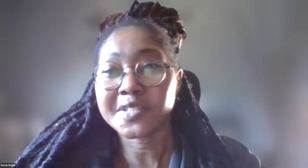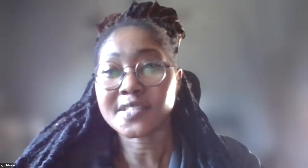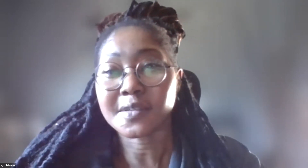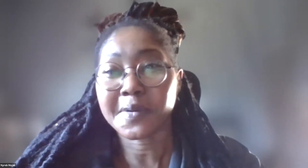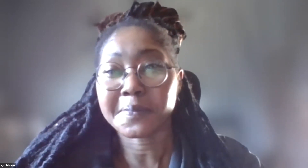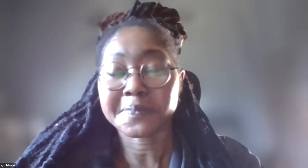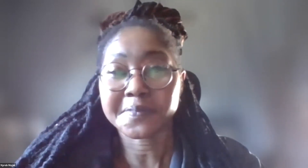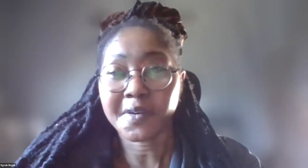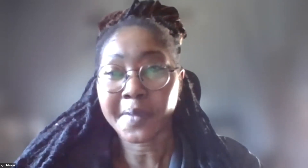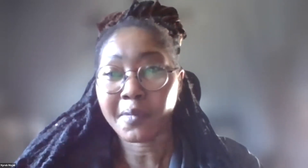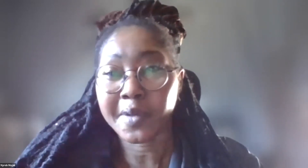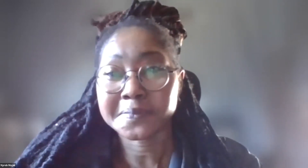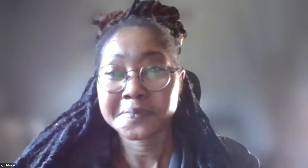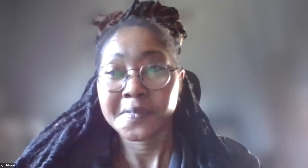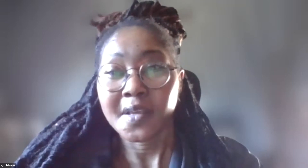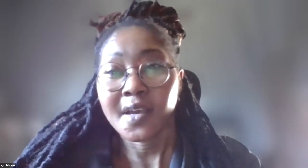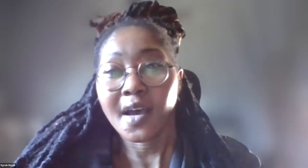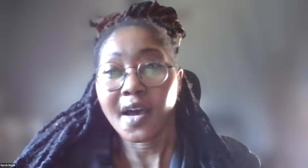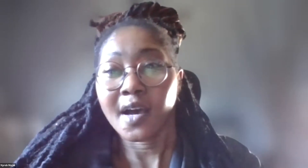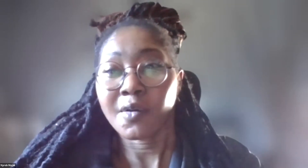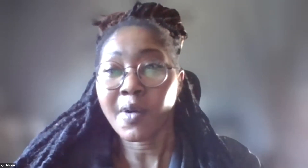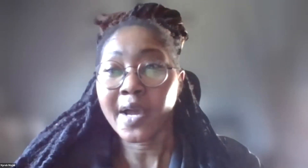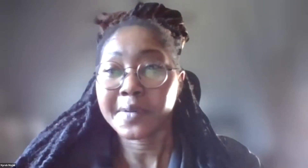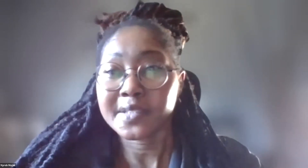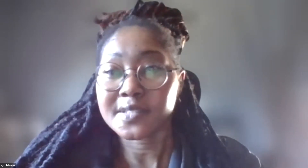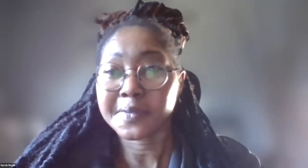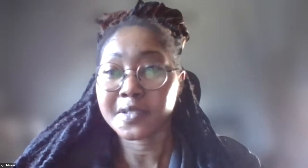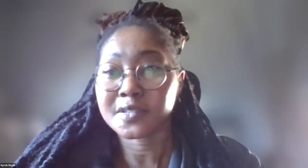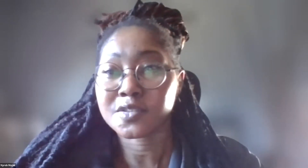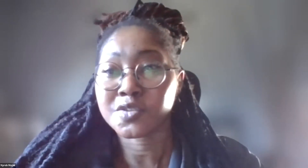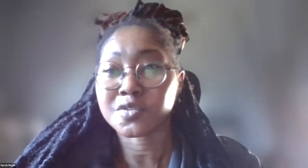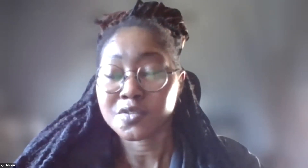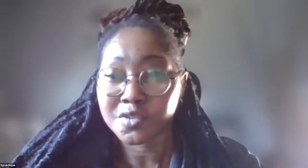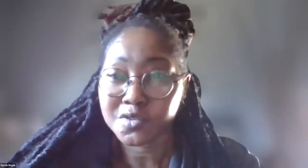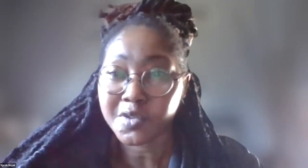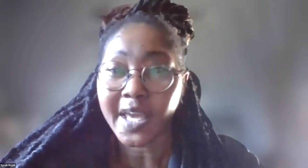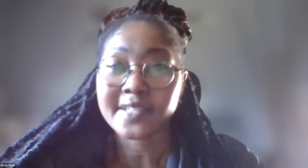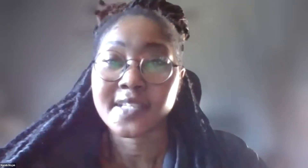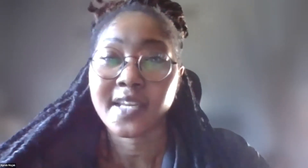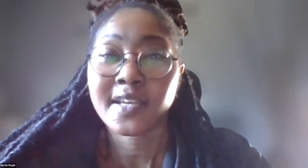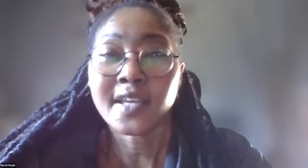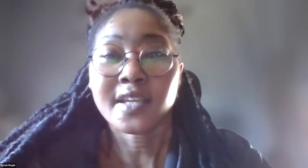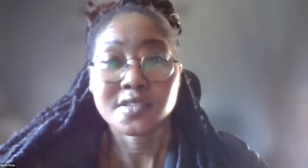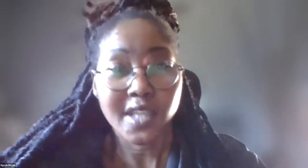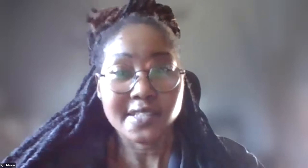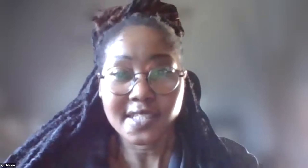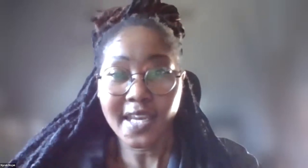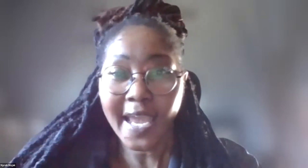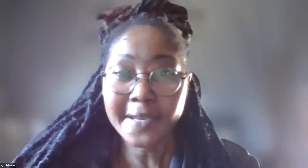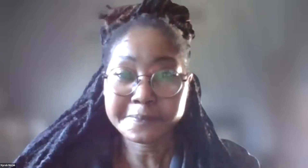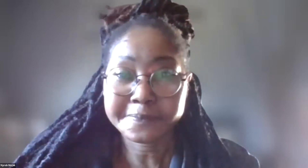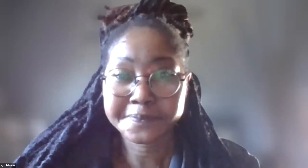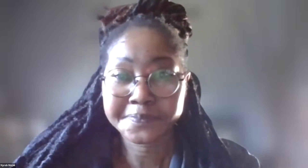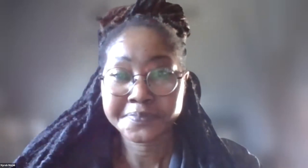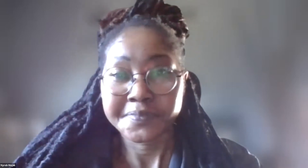the western suburb of Melbourne. I acquired my disability due to an accident in